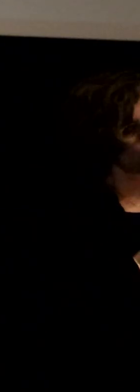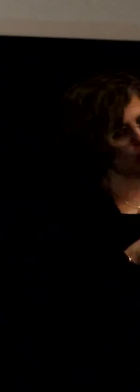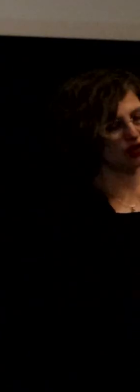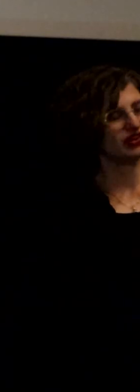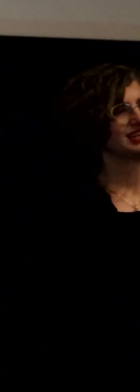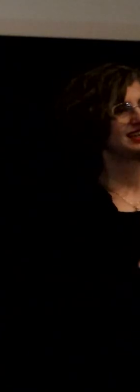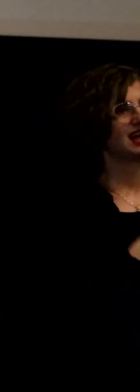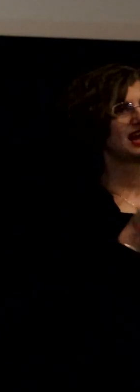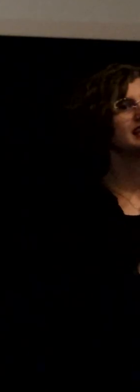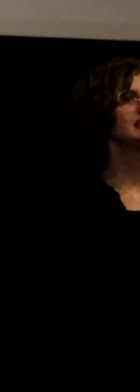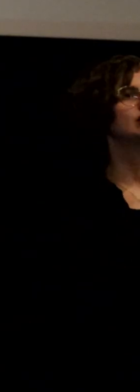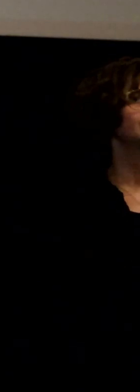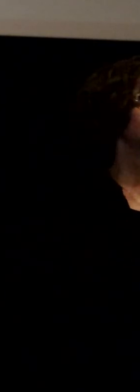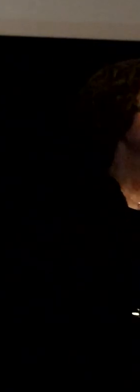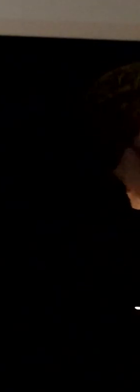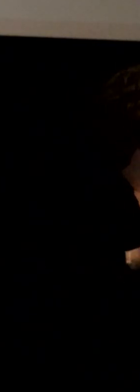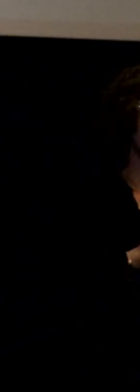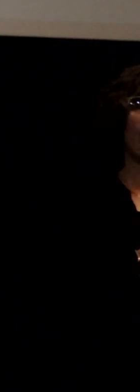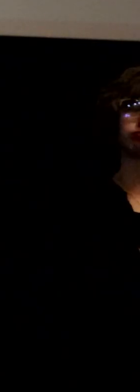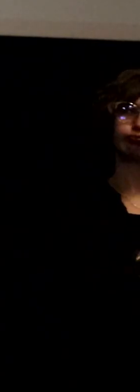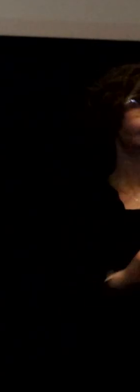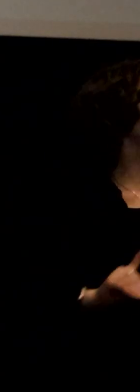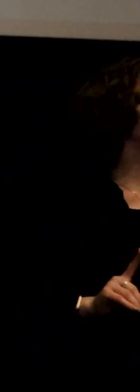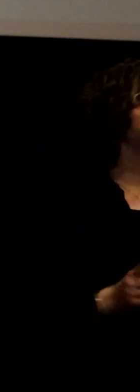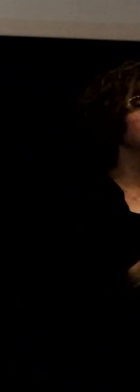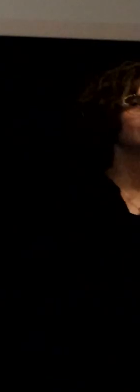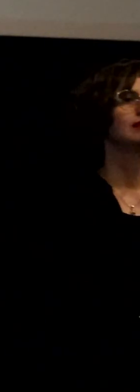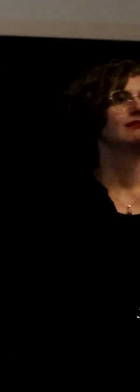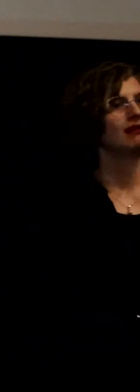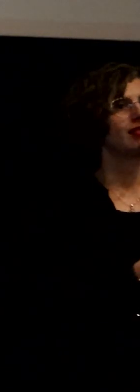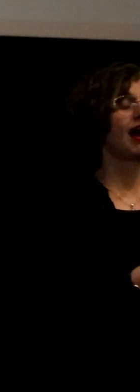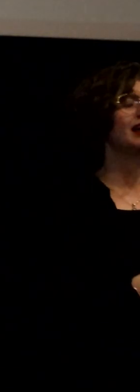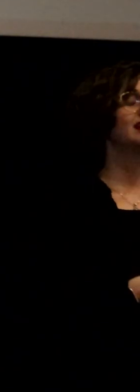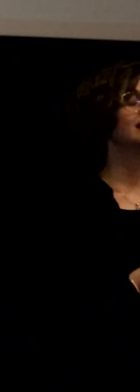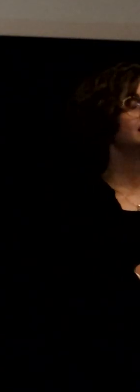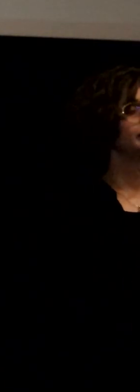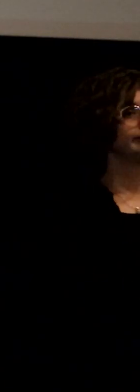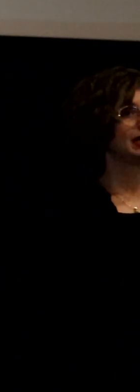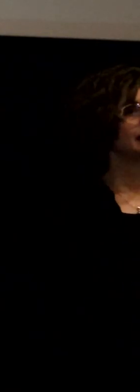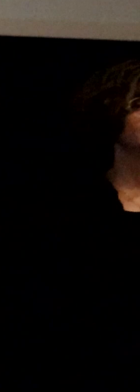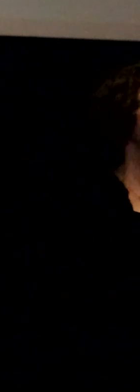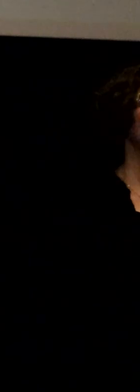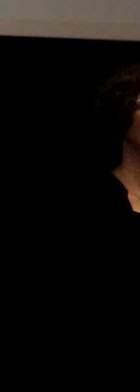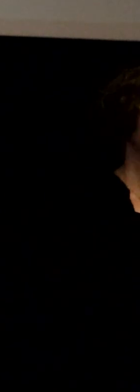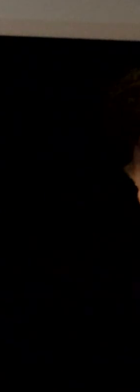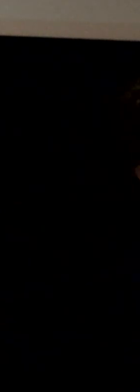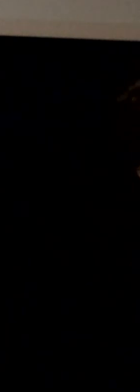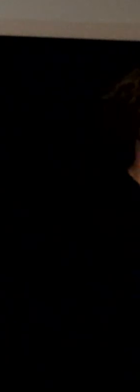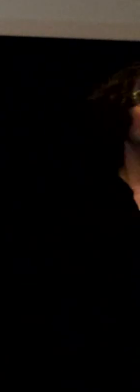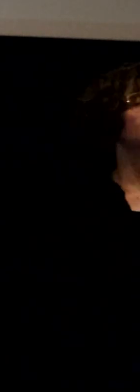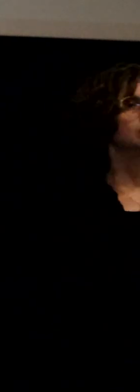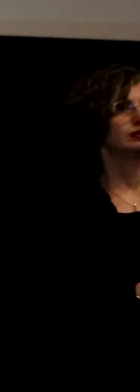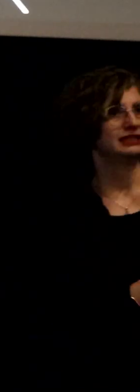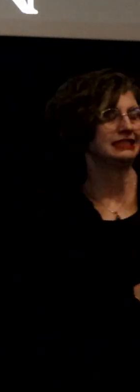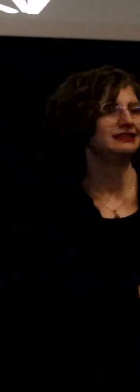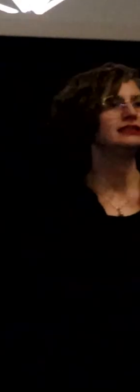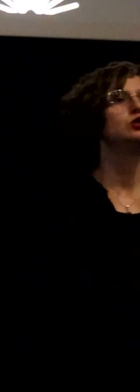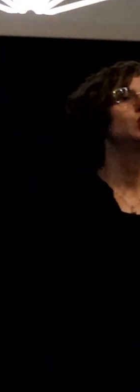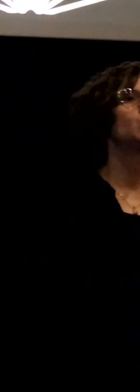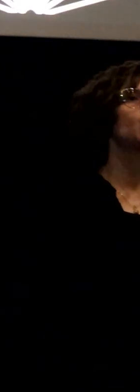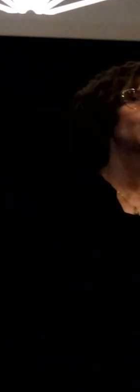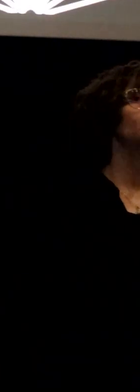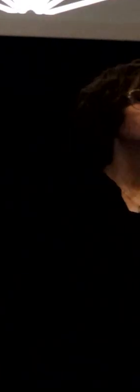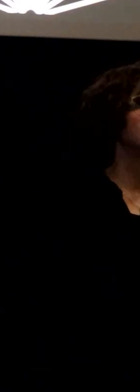design programs, including the University of Illinois at Chicago, University of Notre Dame, Rochester Institute of Technology,